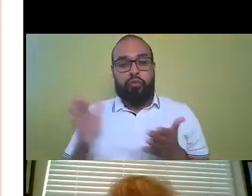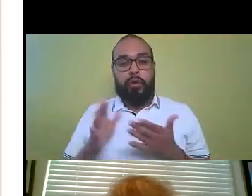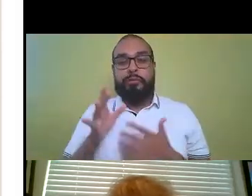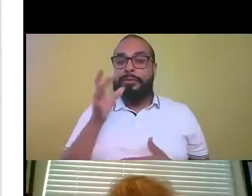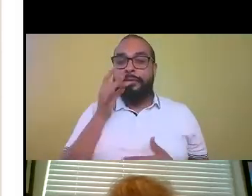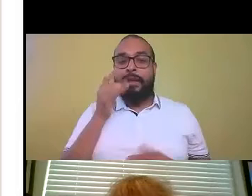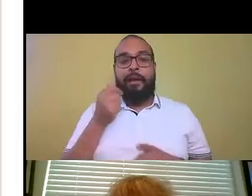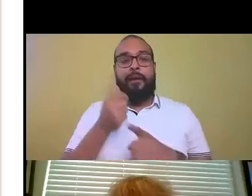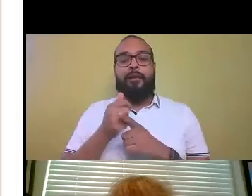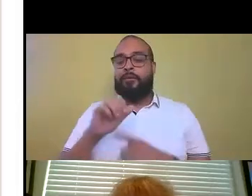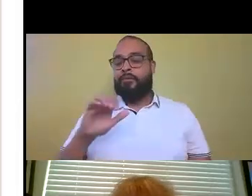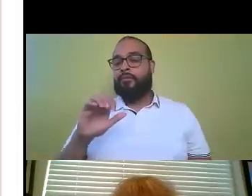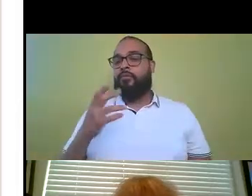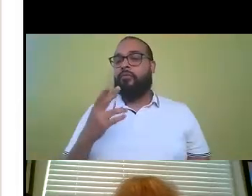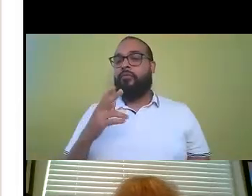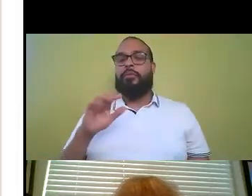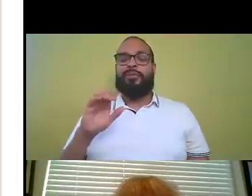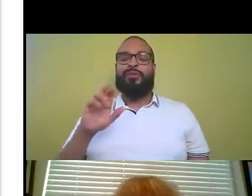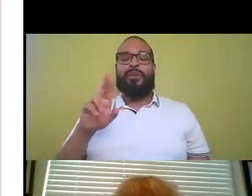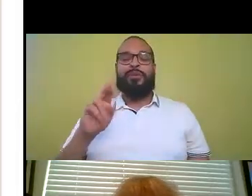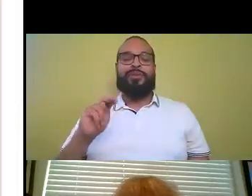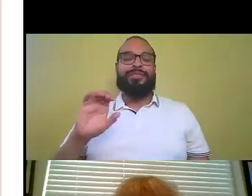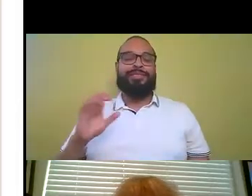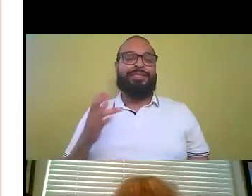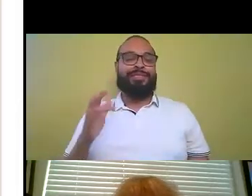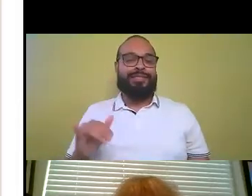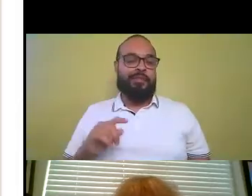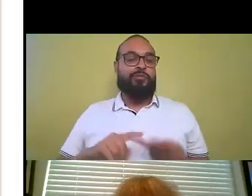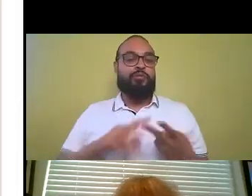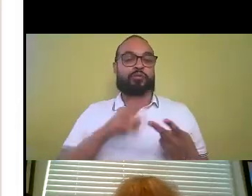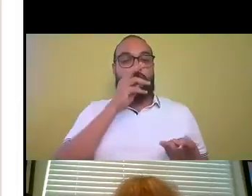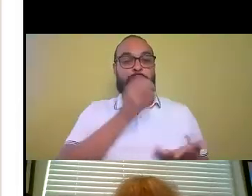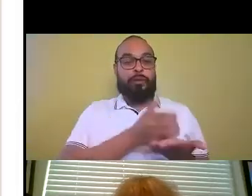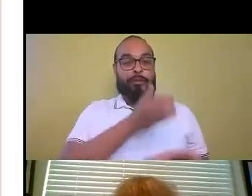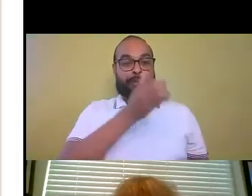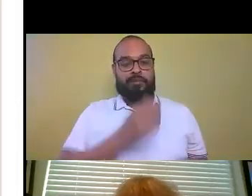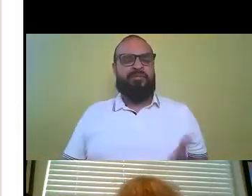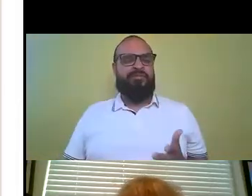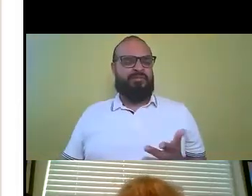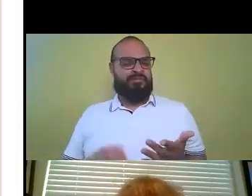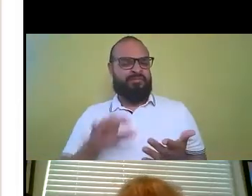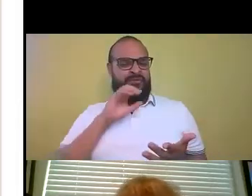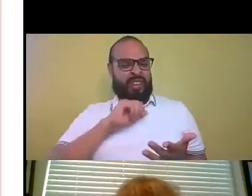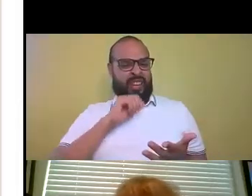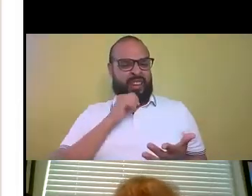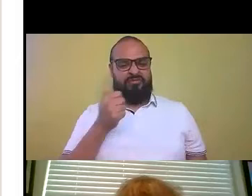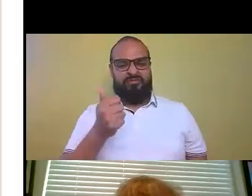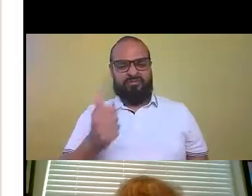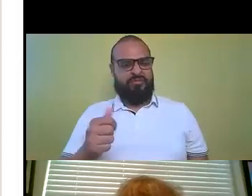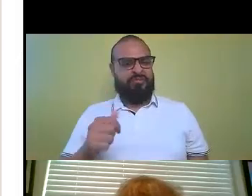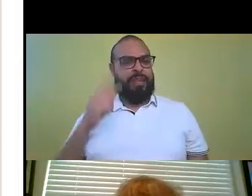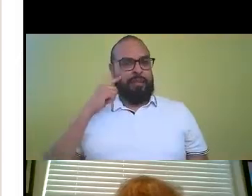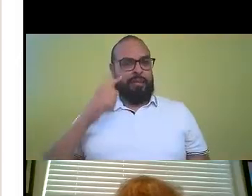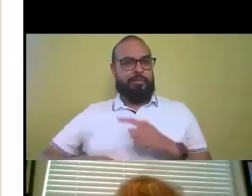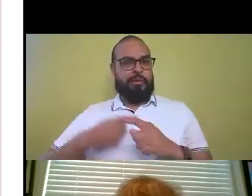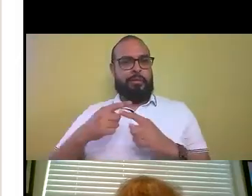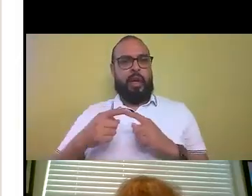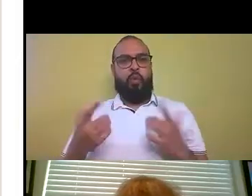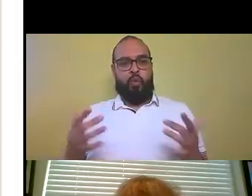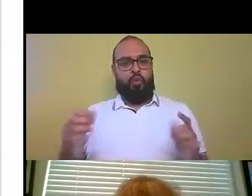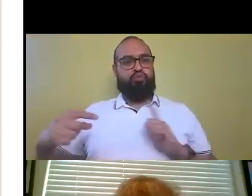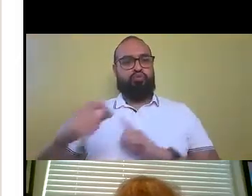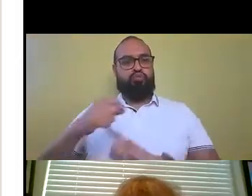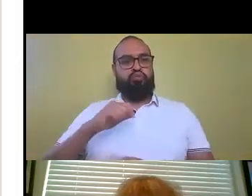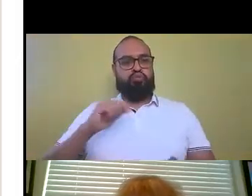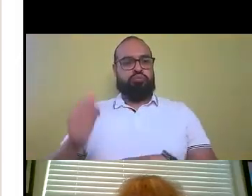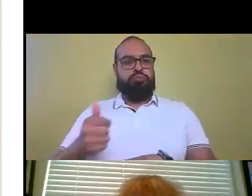nice little water bottle? We would be thinking about, with that age, you're also thinking more about the sensory setup that we talked about. So